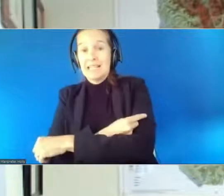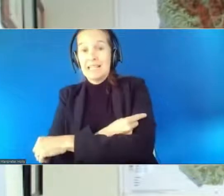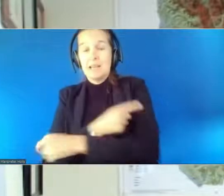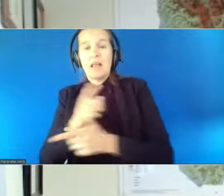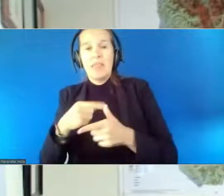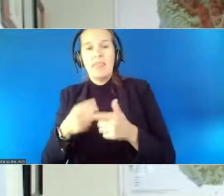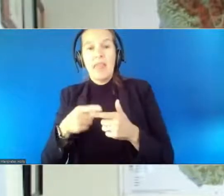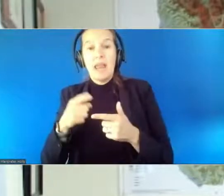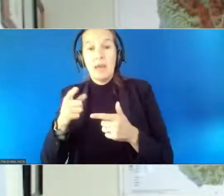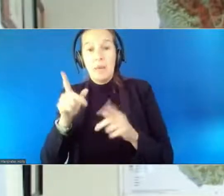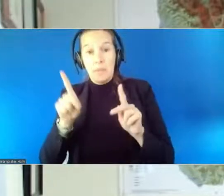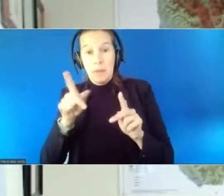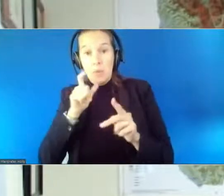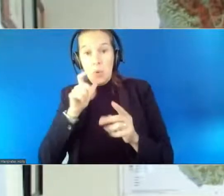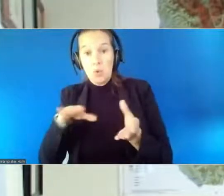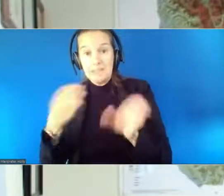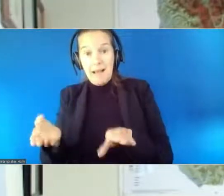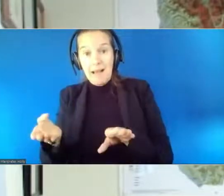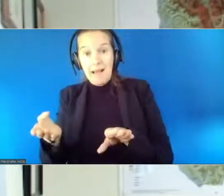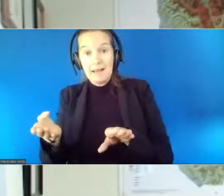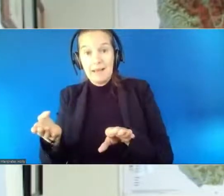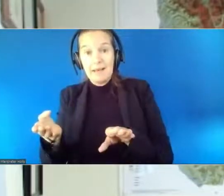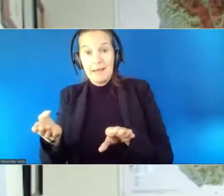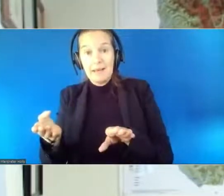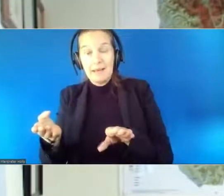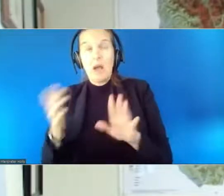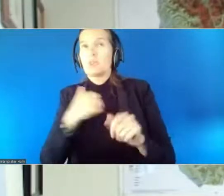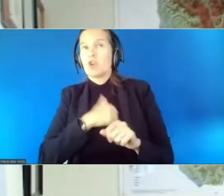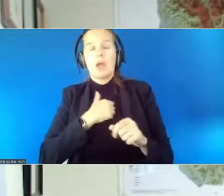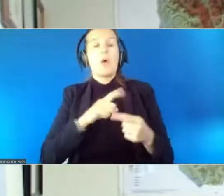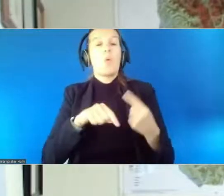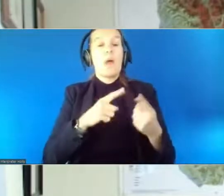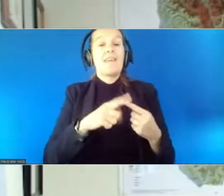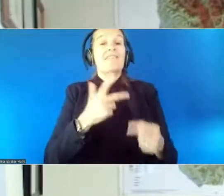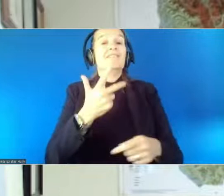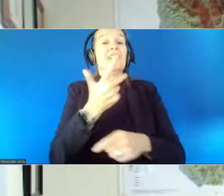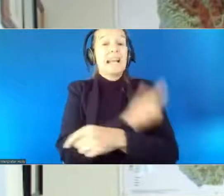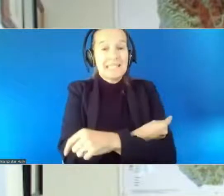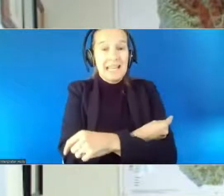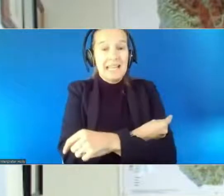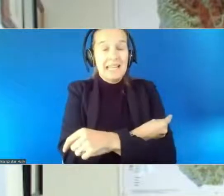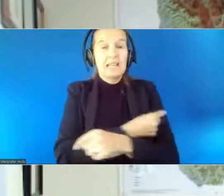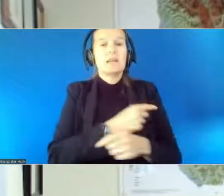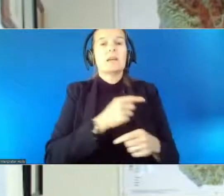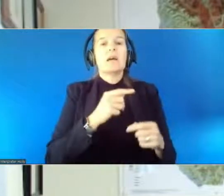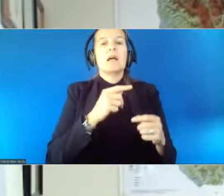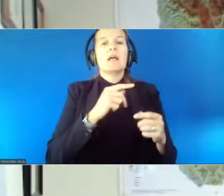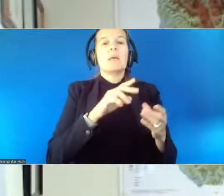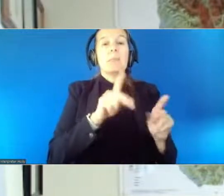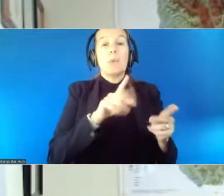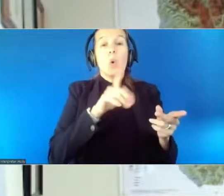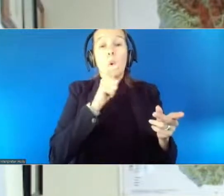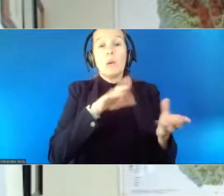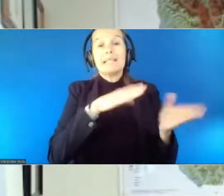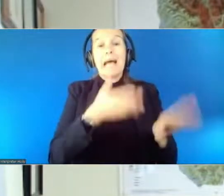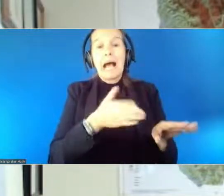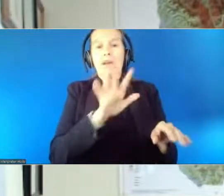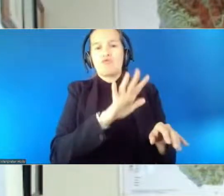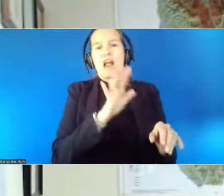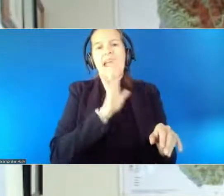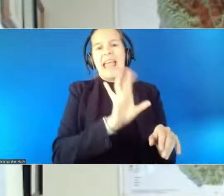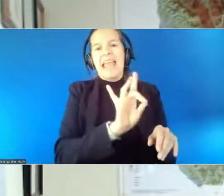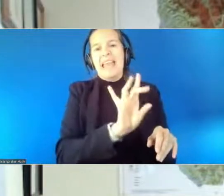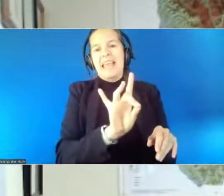age was an average of, when they were vaccinated, it was more like 88. So it was very protective,